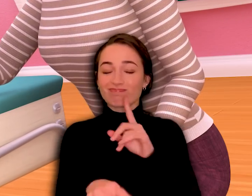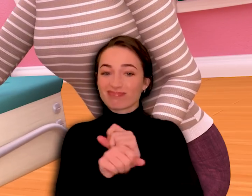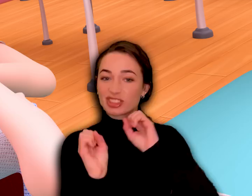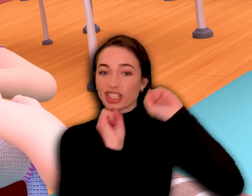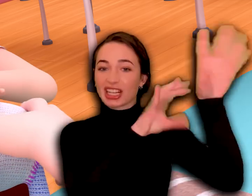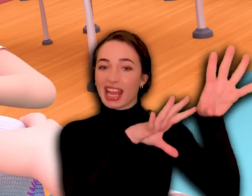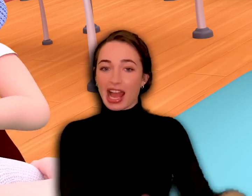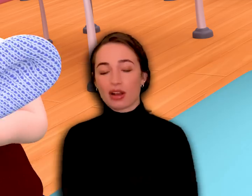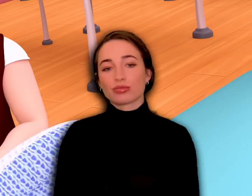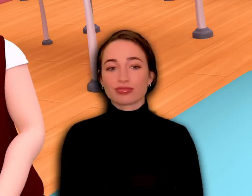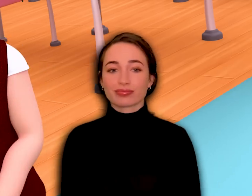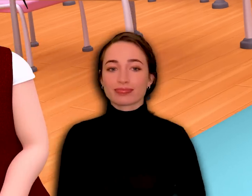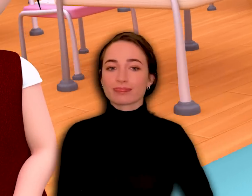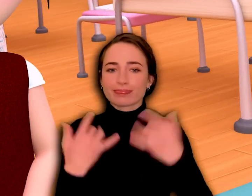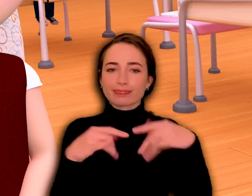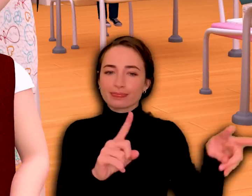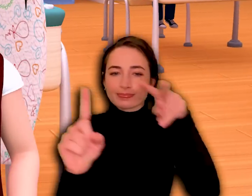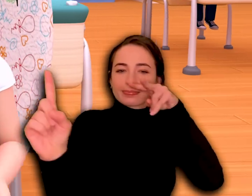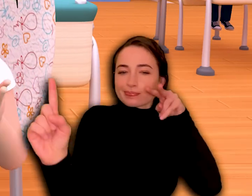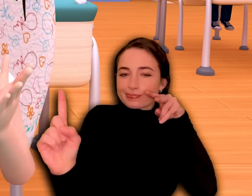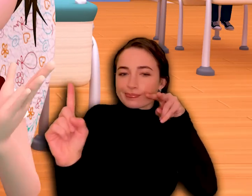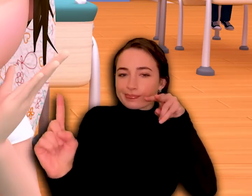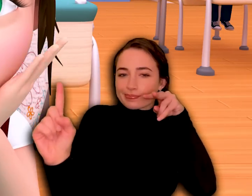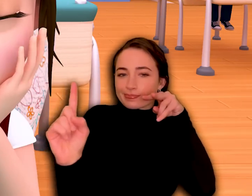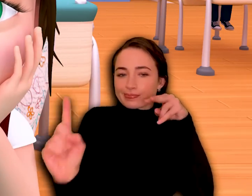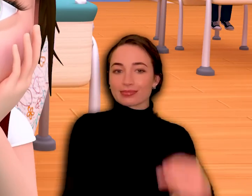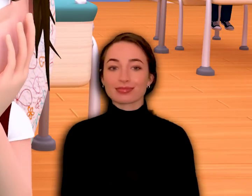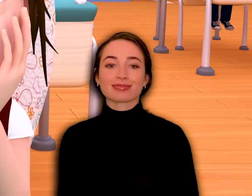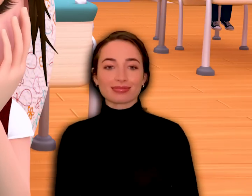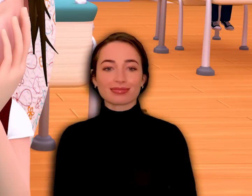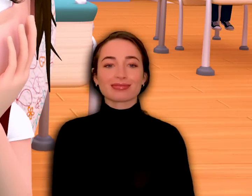and so the teacher turn it out but still it lingered